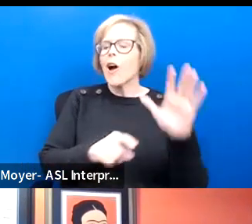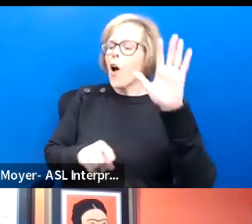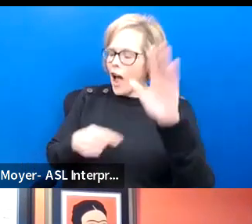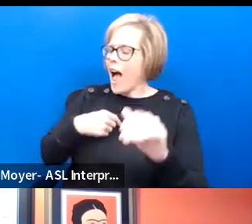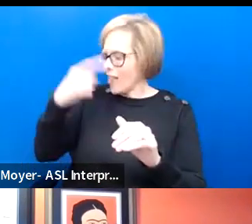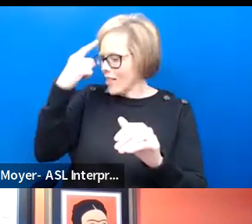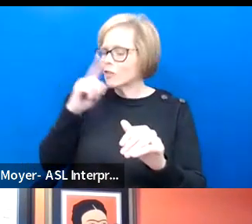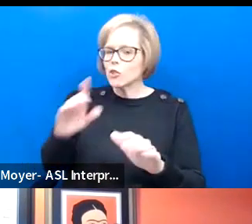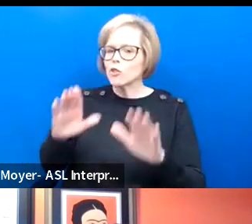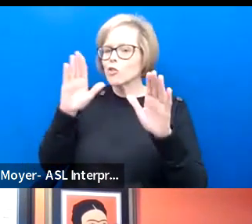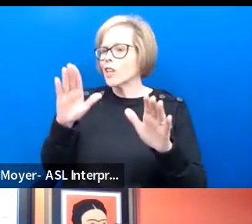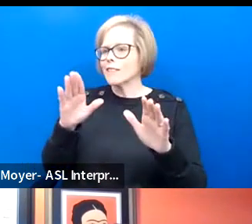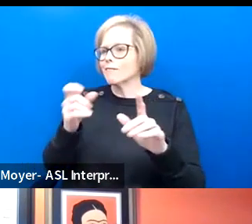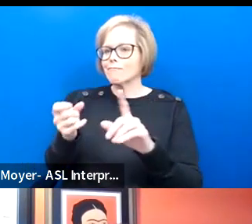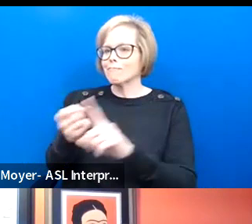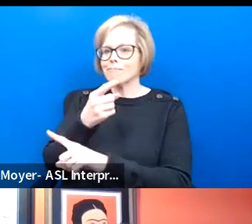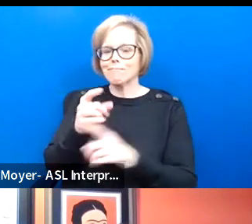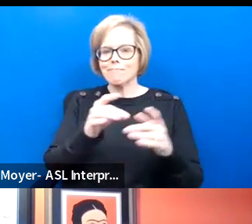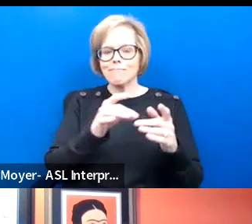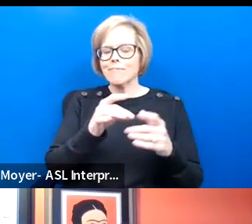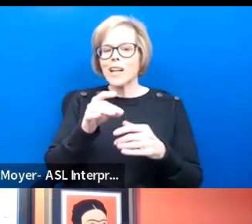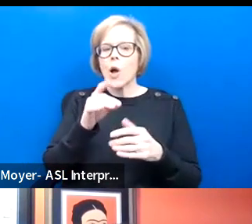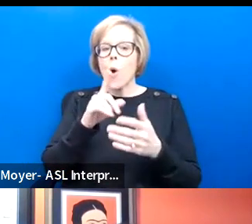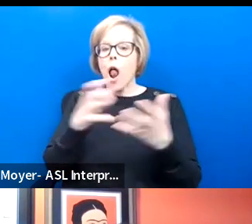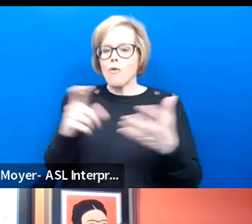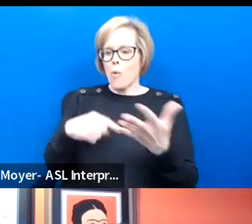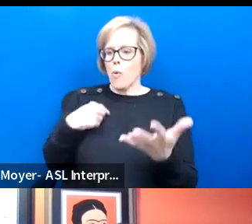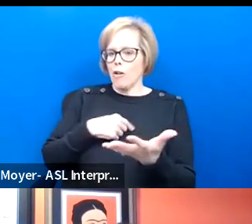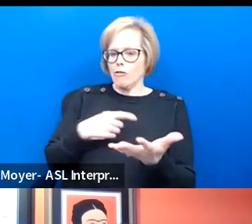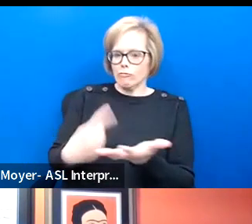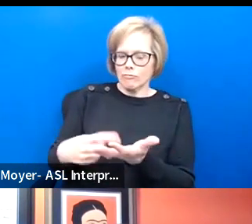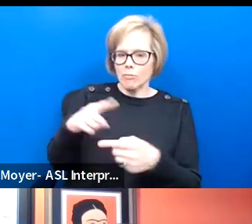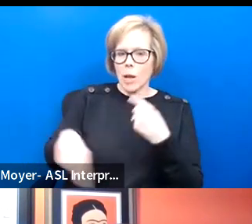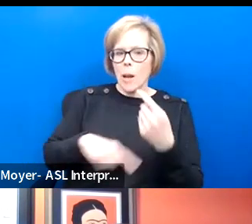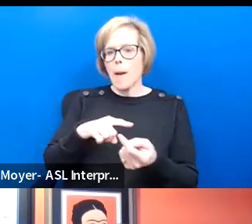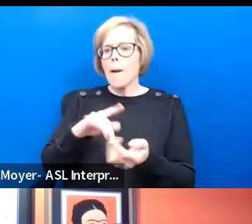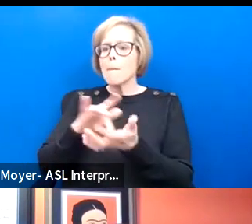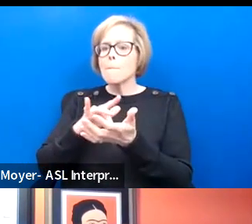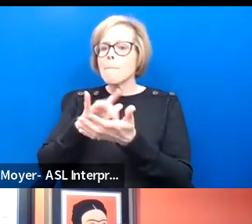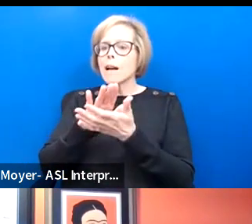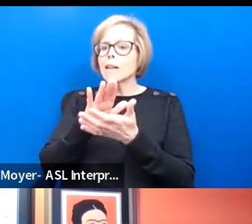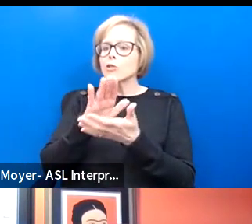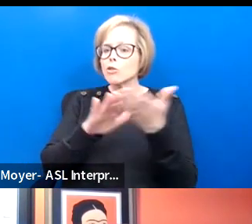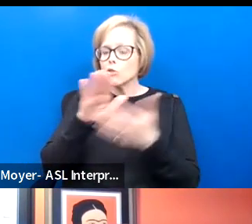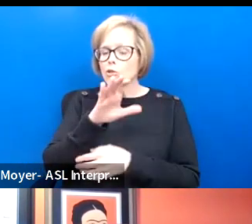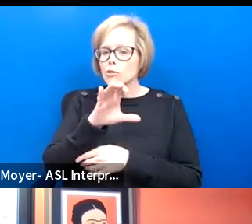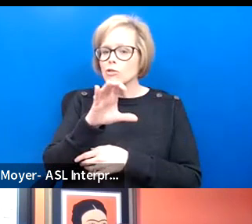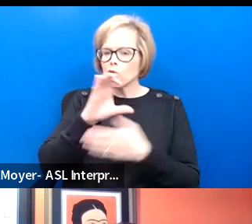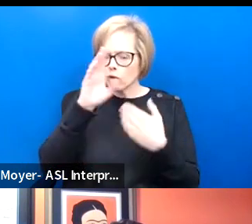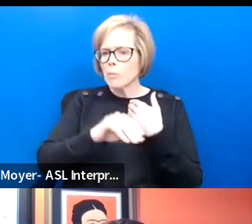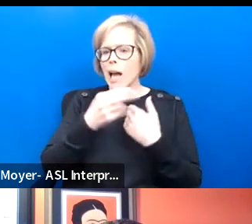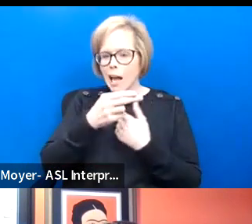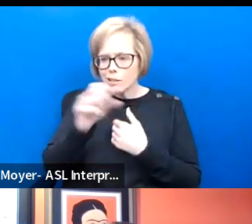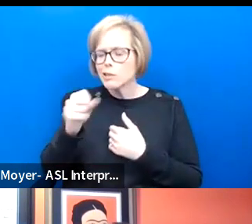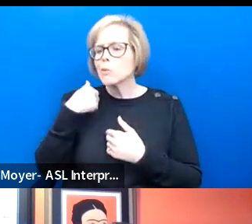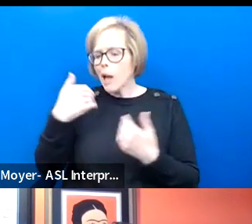such a great segue. So, I think a lot of what we're hearing about is, med school curriculum. HHS OCR knows that we have a